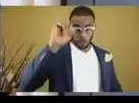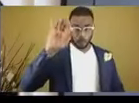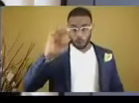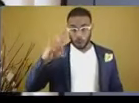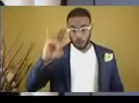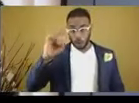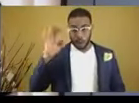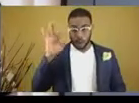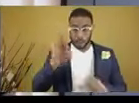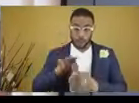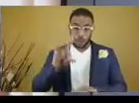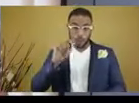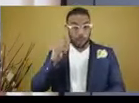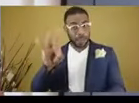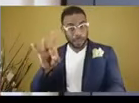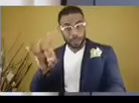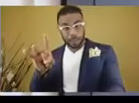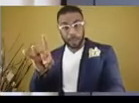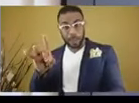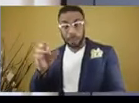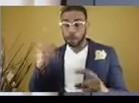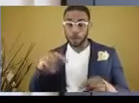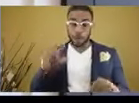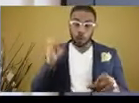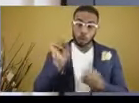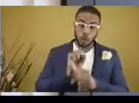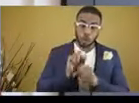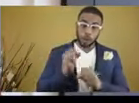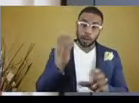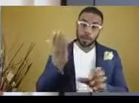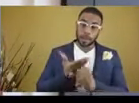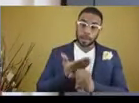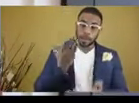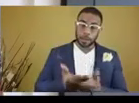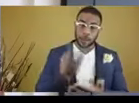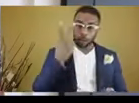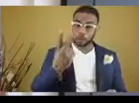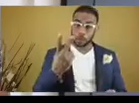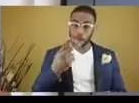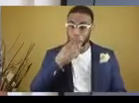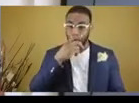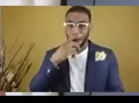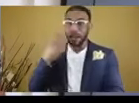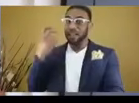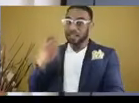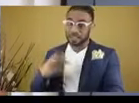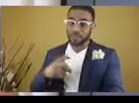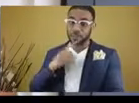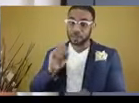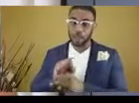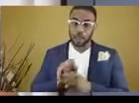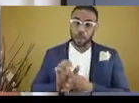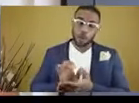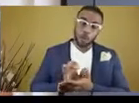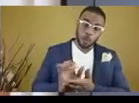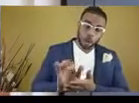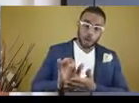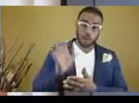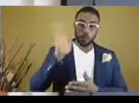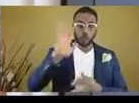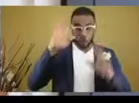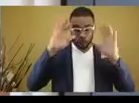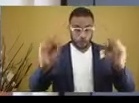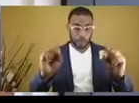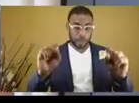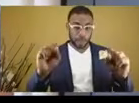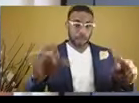in 2008, many who had worked to get him there saw it difficult to actually push the former president to deliver the